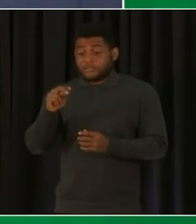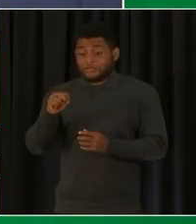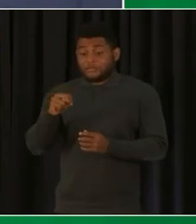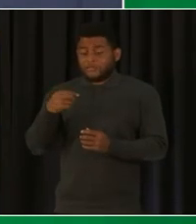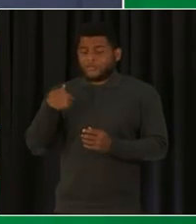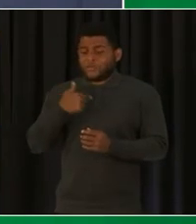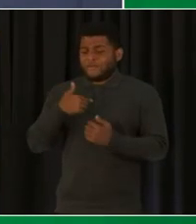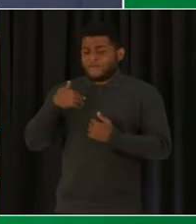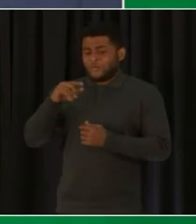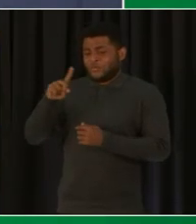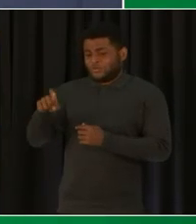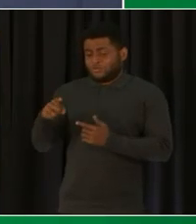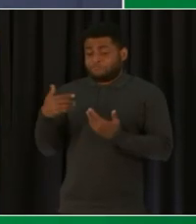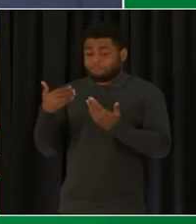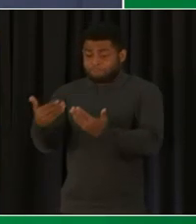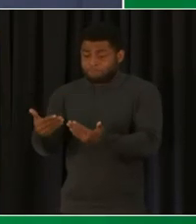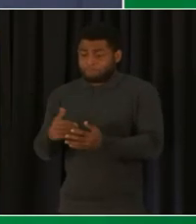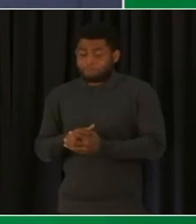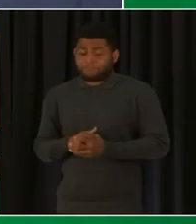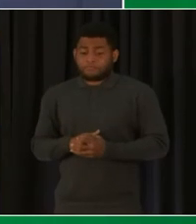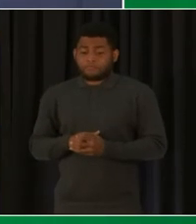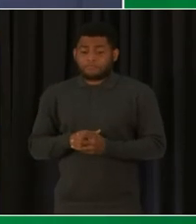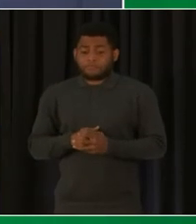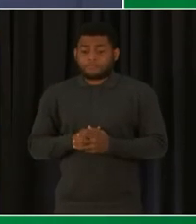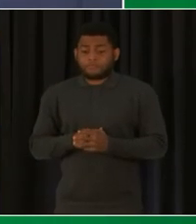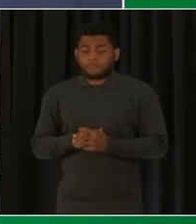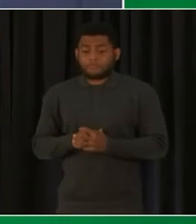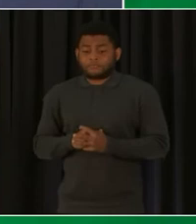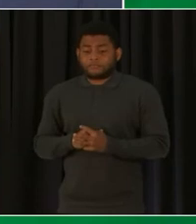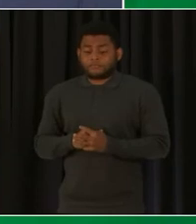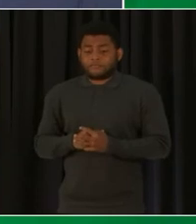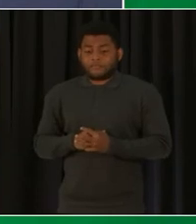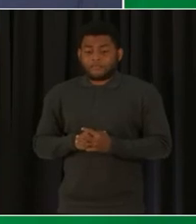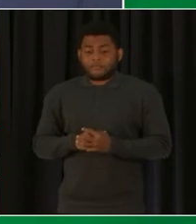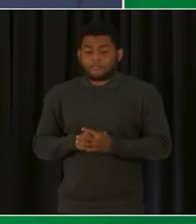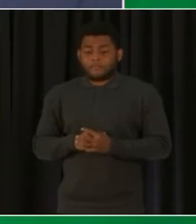question. Your line is unmuted, Susan.